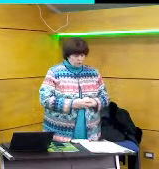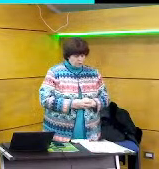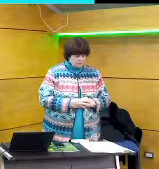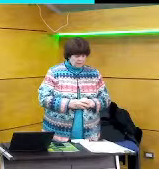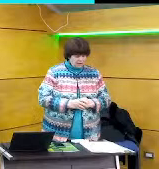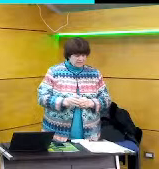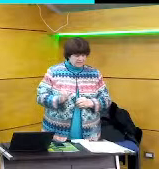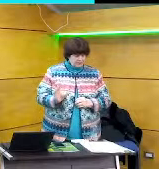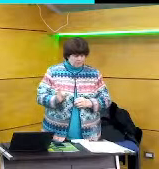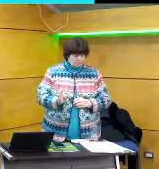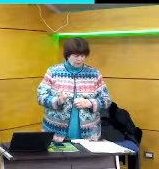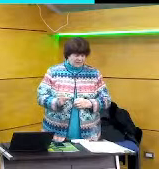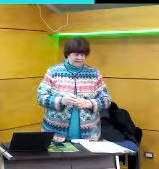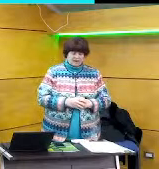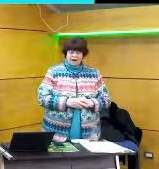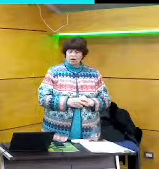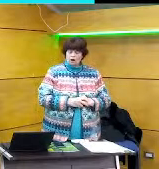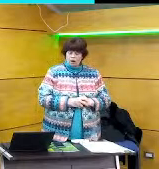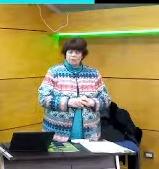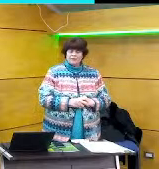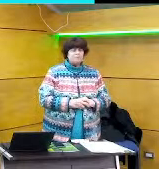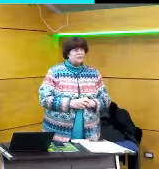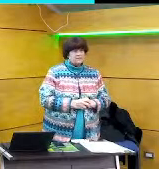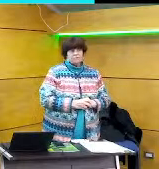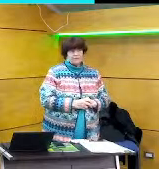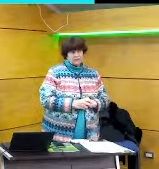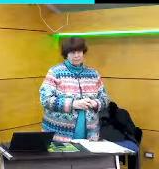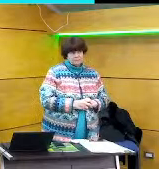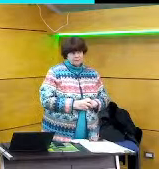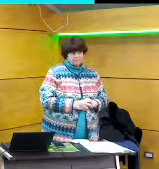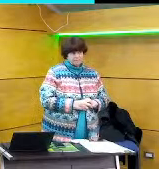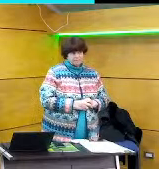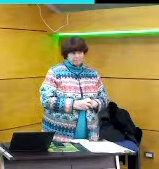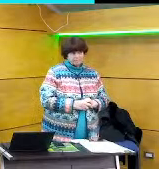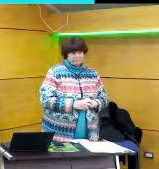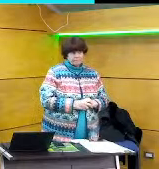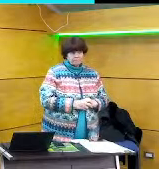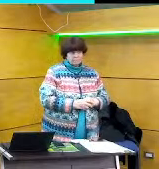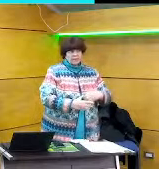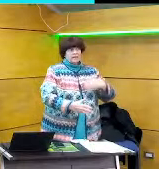So those parts of the brain are already being developed